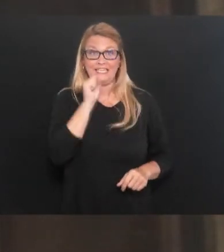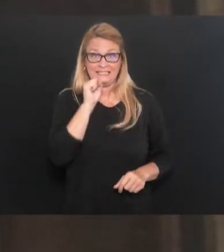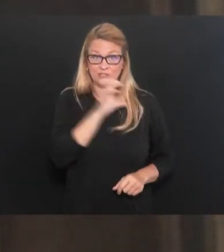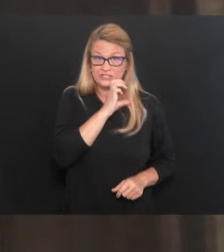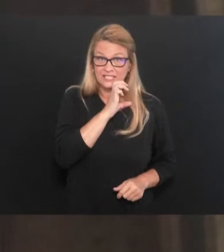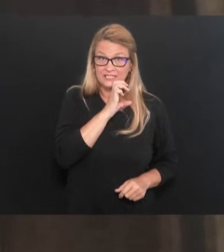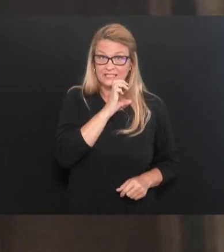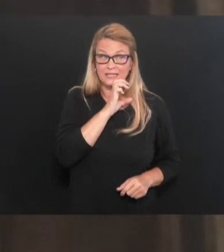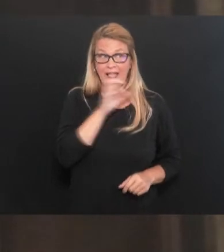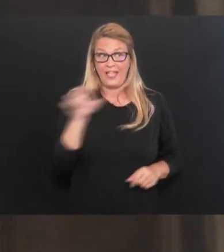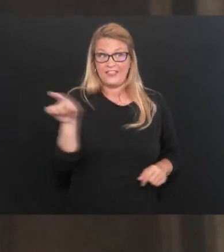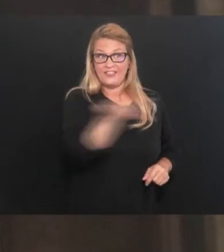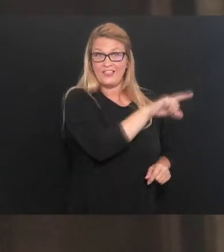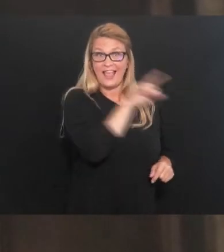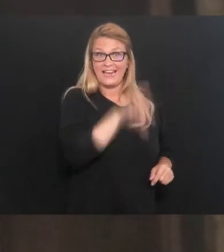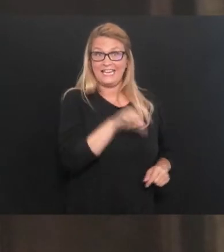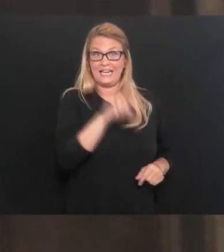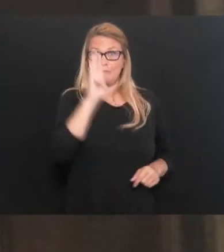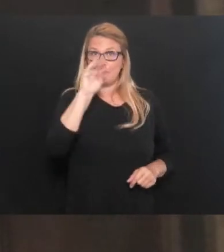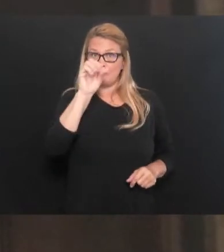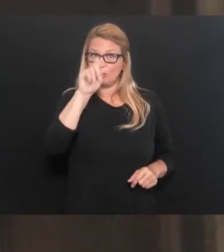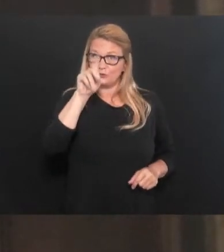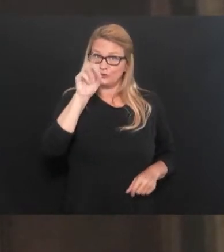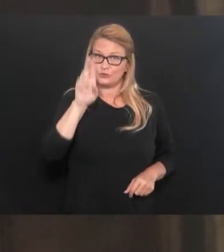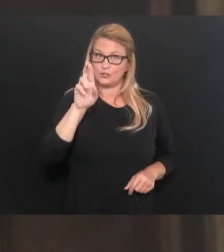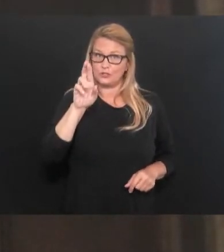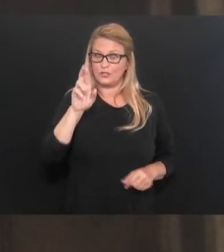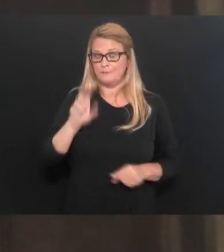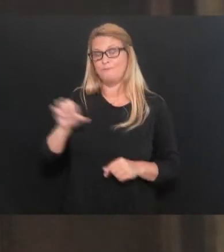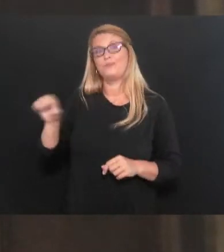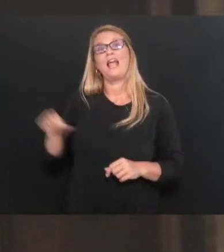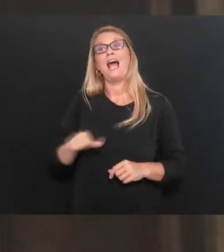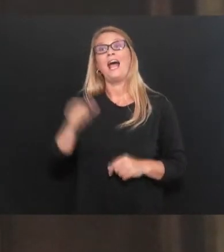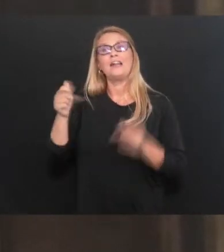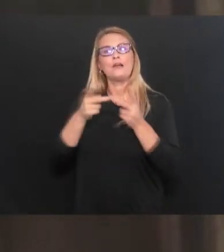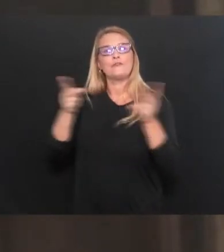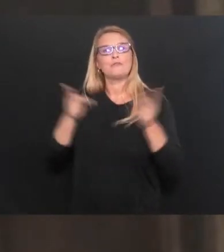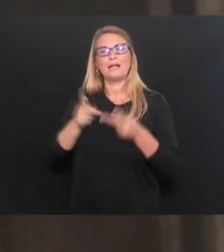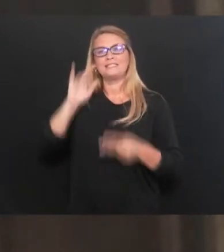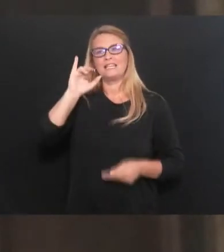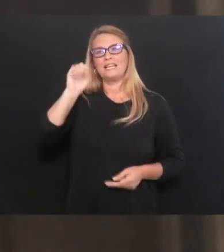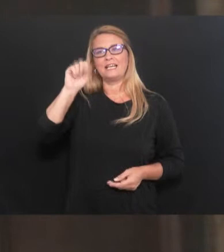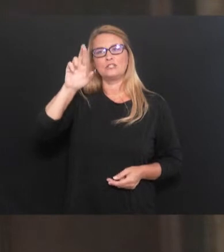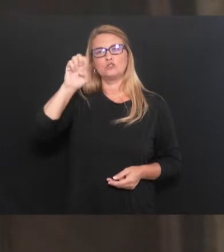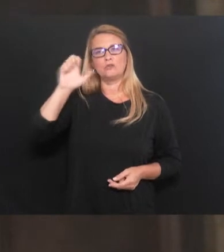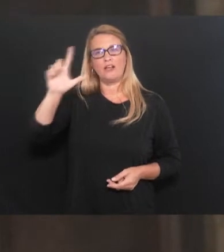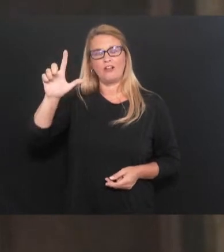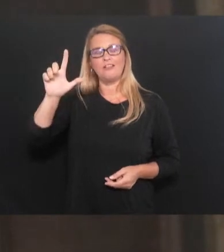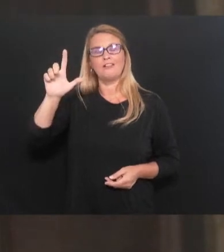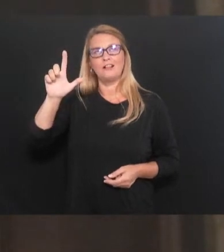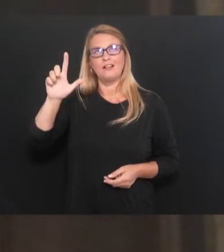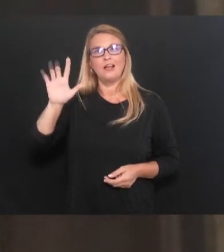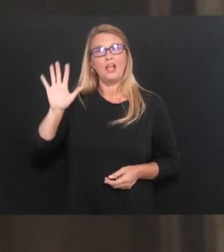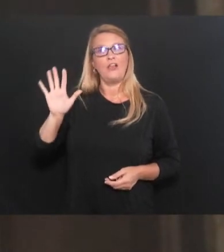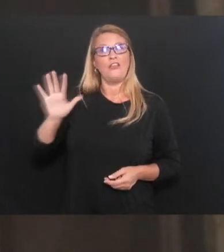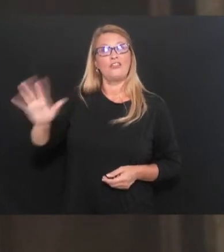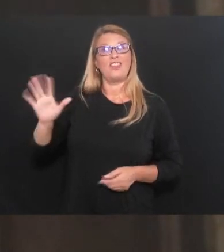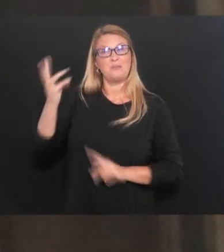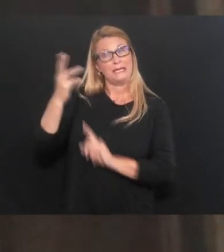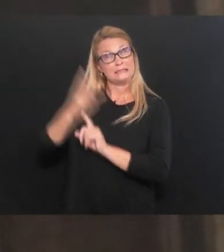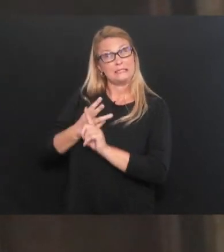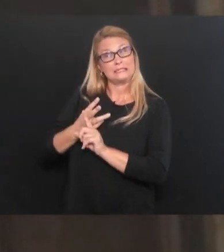shot, because we know in Israel and other places that at 6 months or so, the potency of the